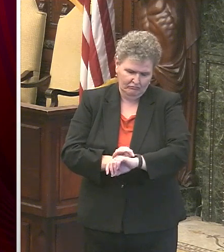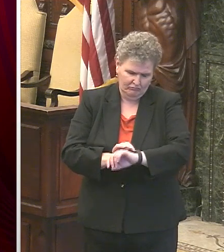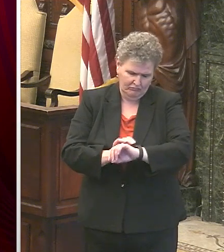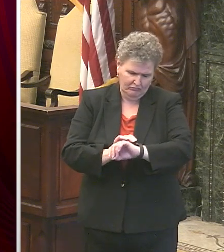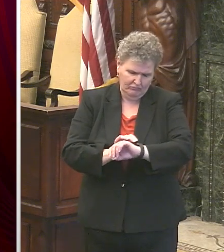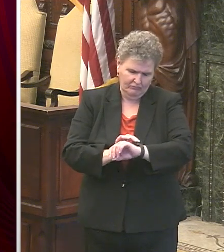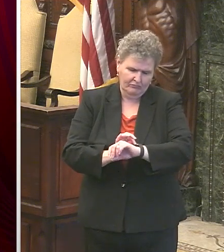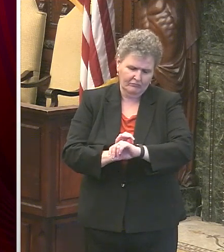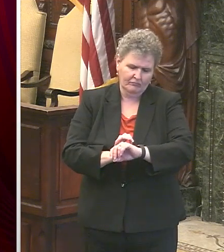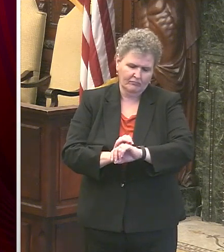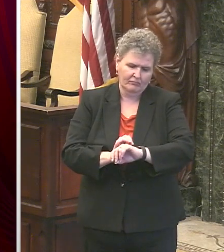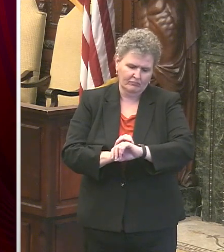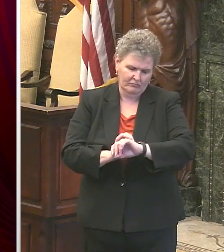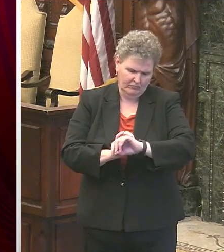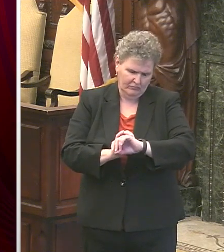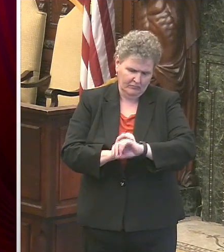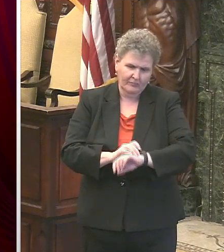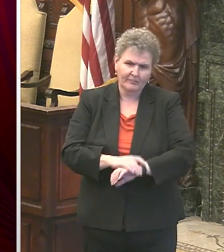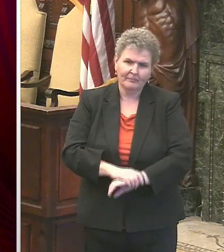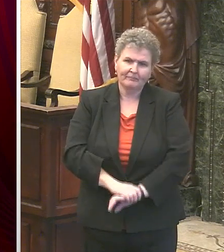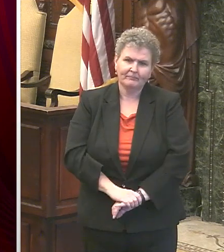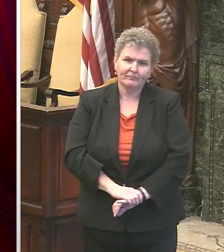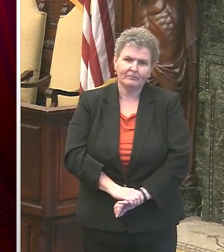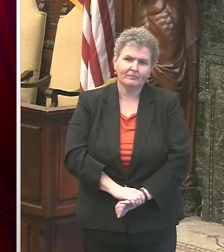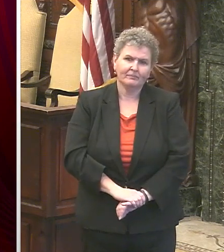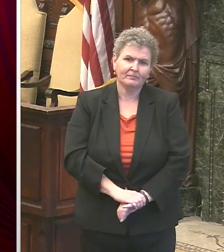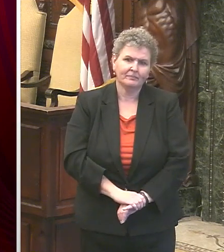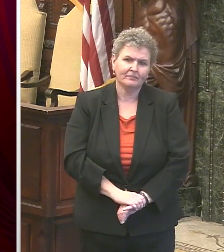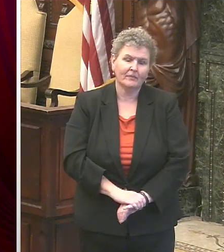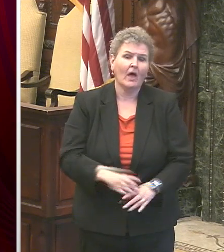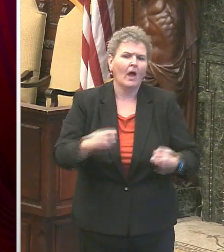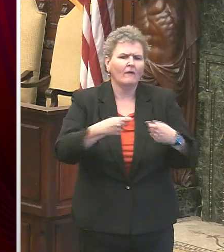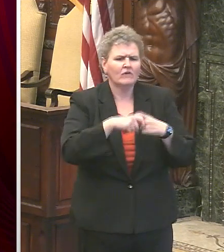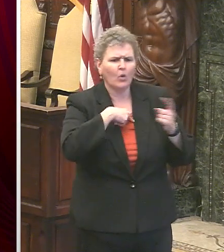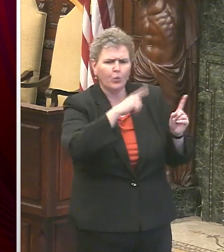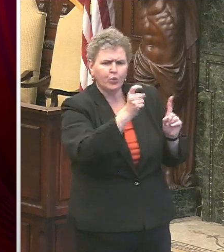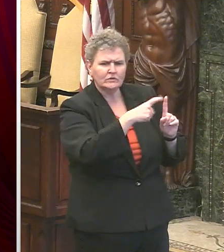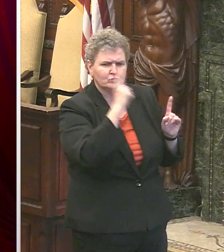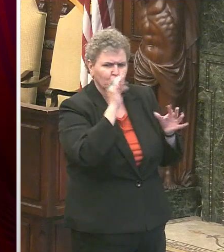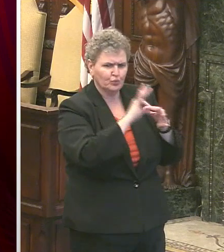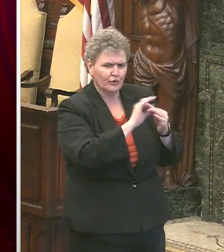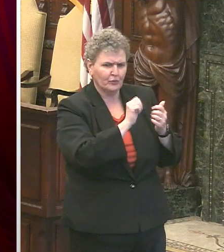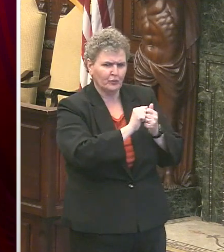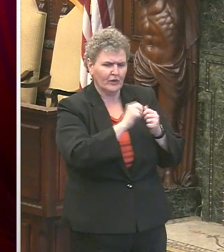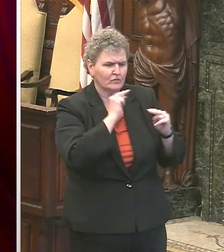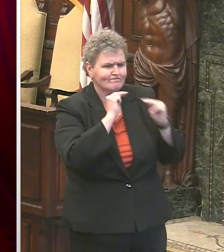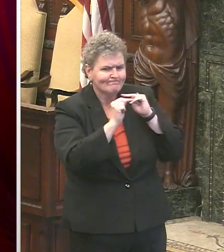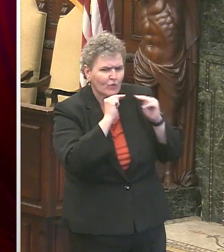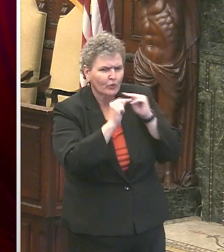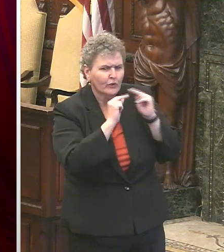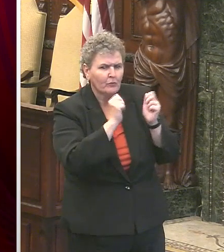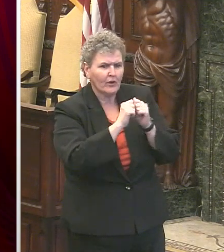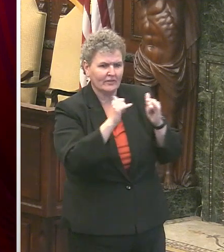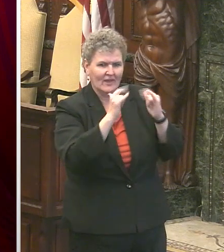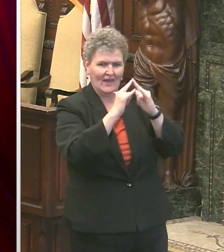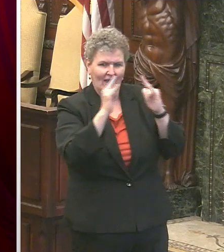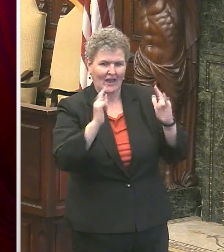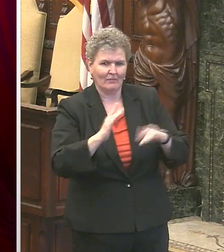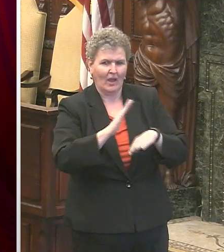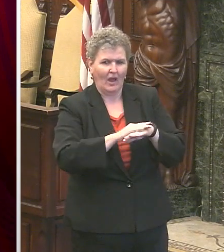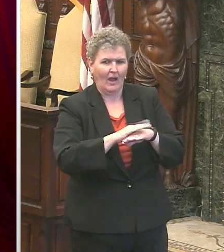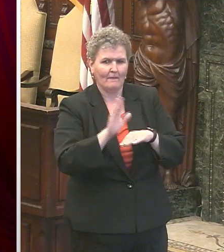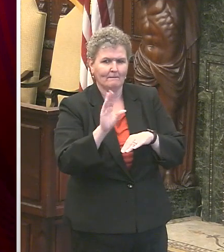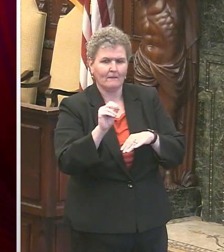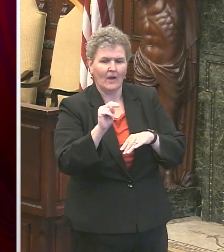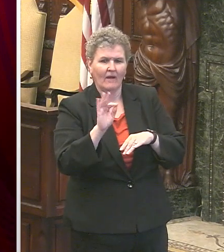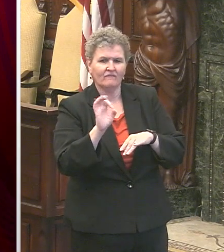Mayor, the question for you is if there's any update on the status of negotiations with the encampment at the Benjamin Franklin Parkway. Yes, I think Eva